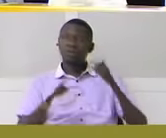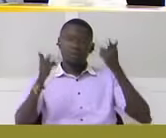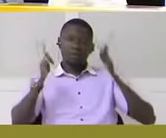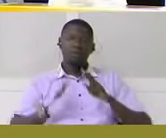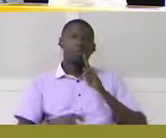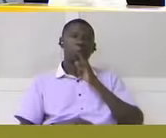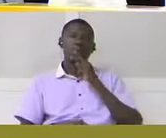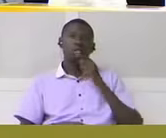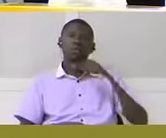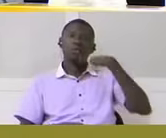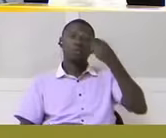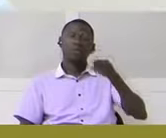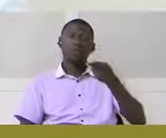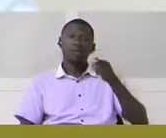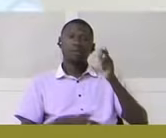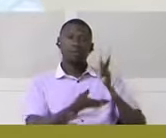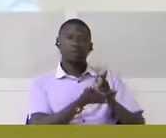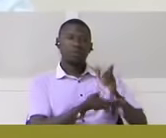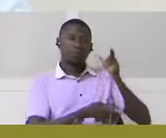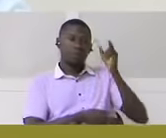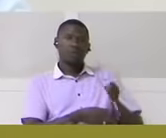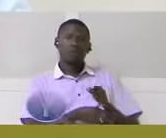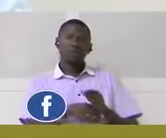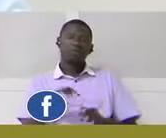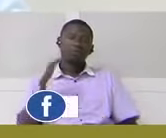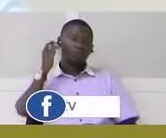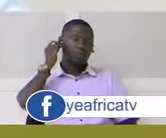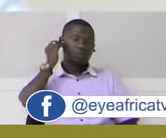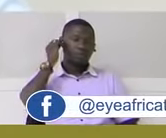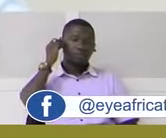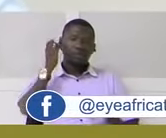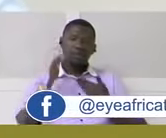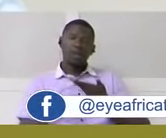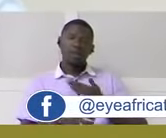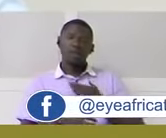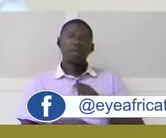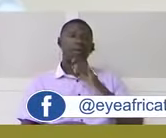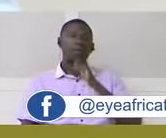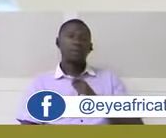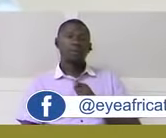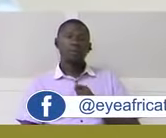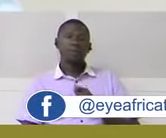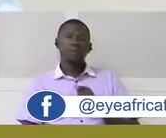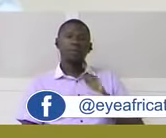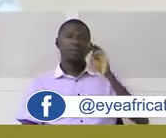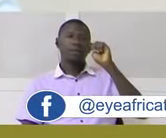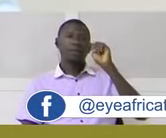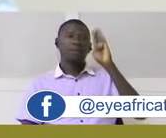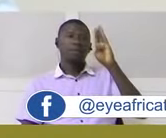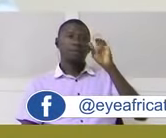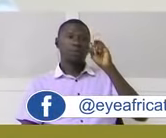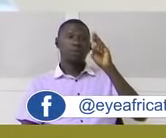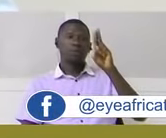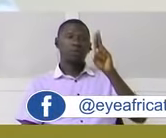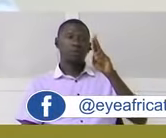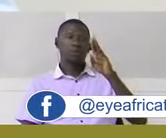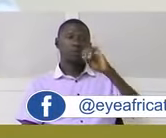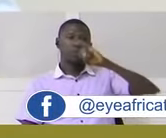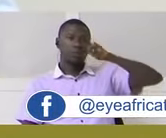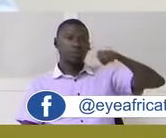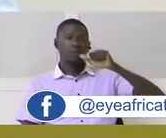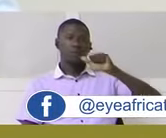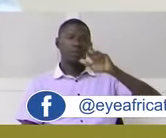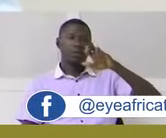witness? I have Mr. Ibu Jaju waiting to. We need a 5-minute break for that